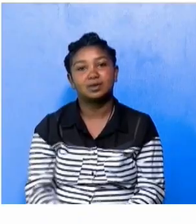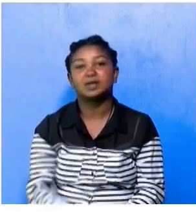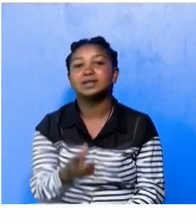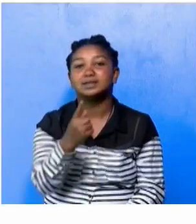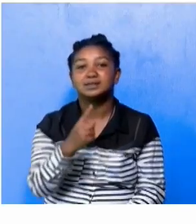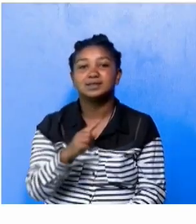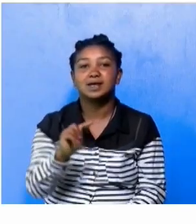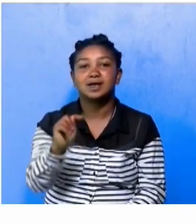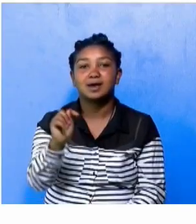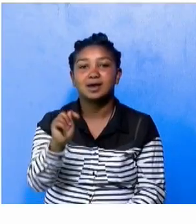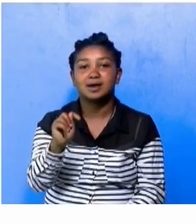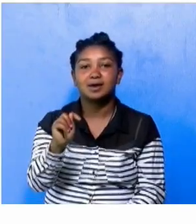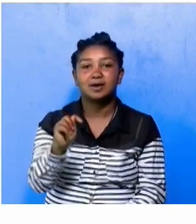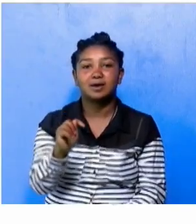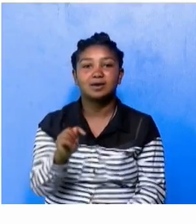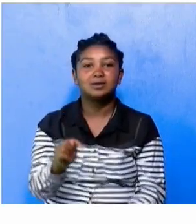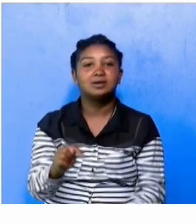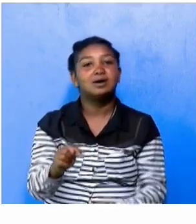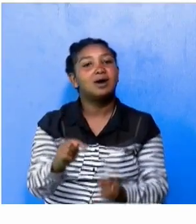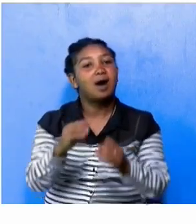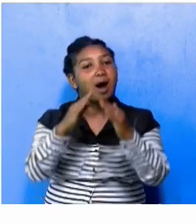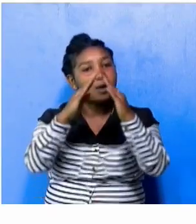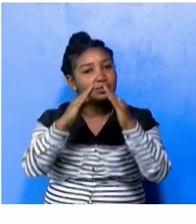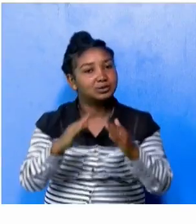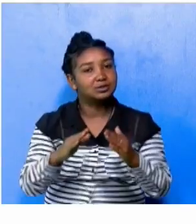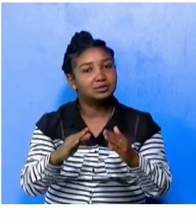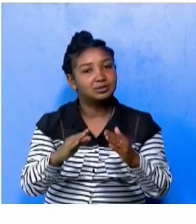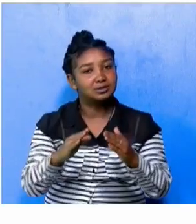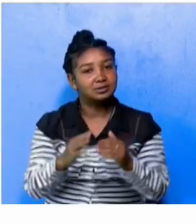the house.